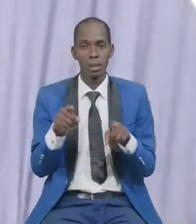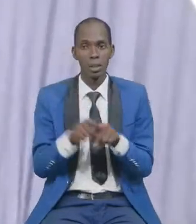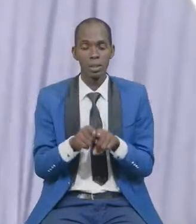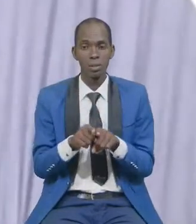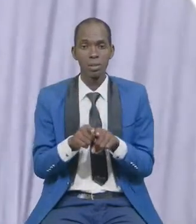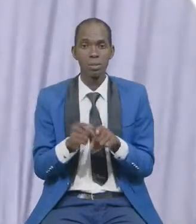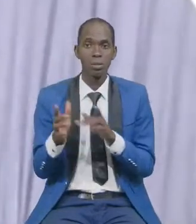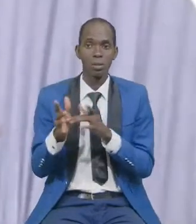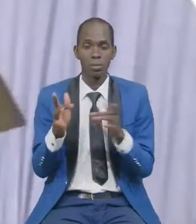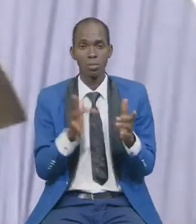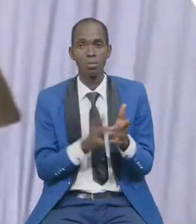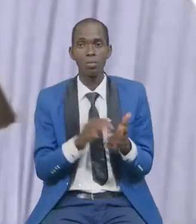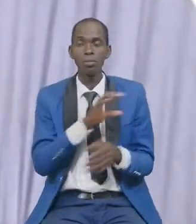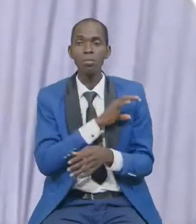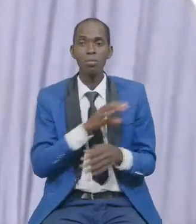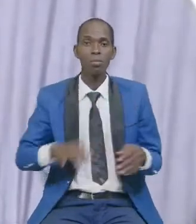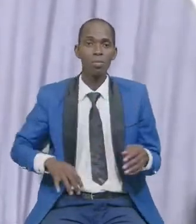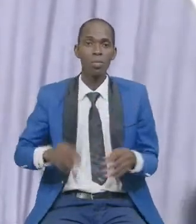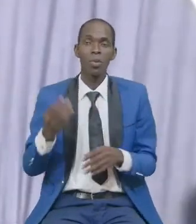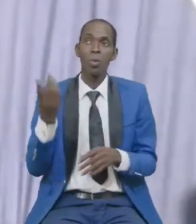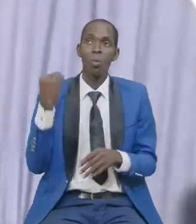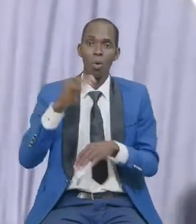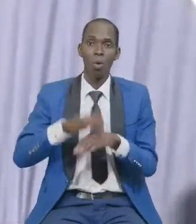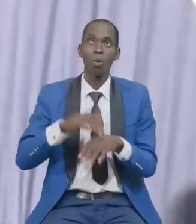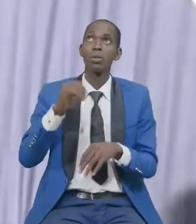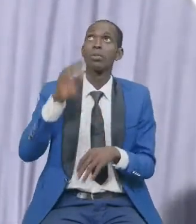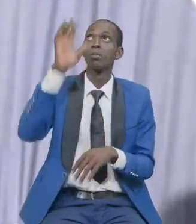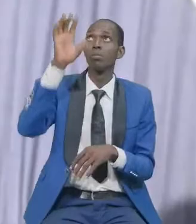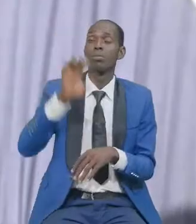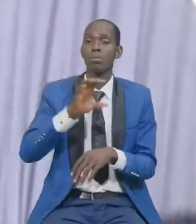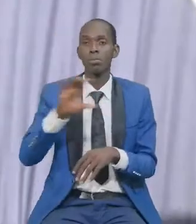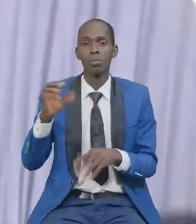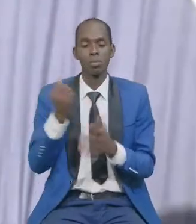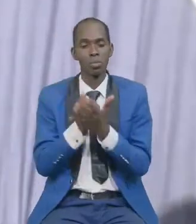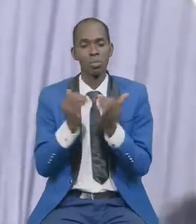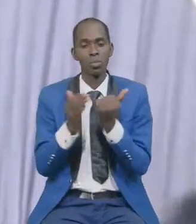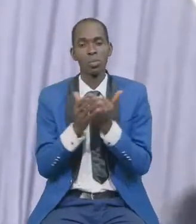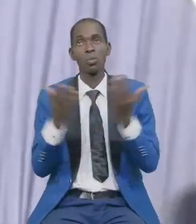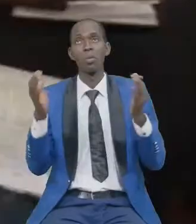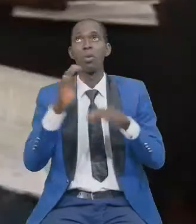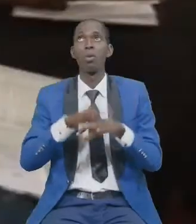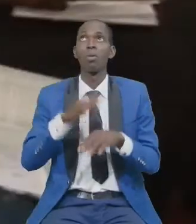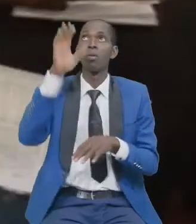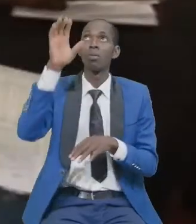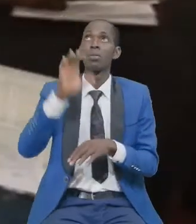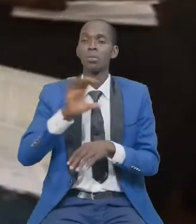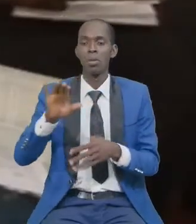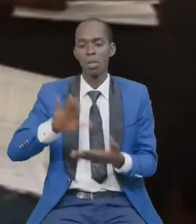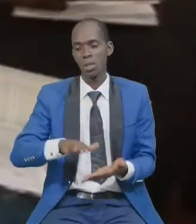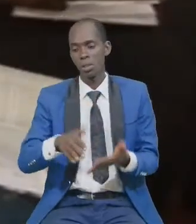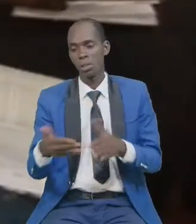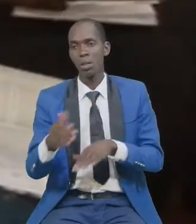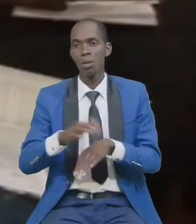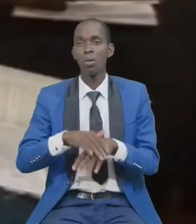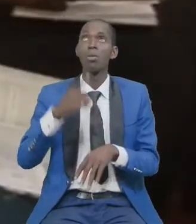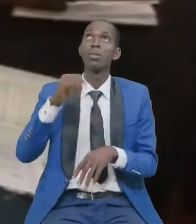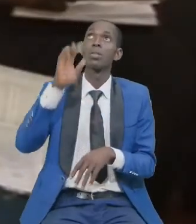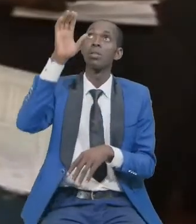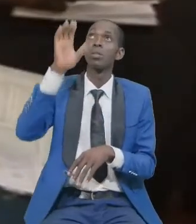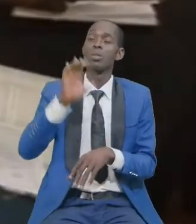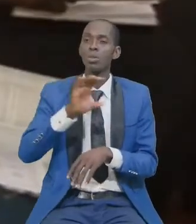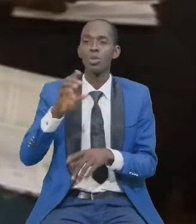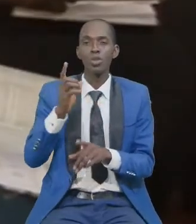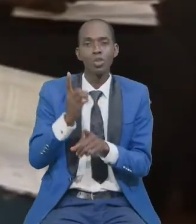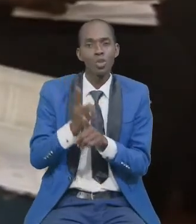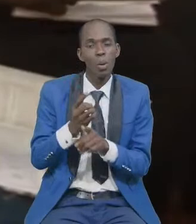the cross, he was crucified to the cross. And he died on the cross just before he